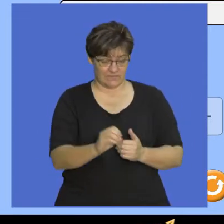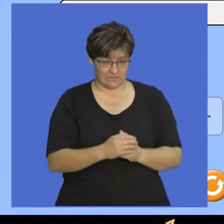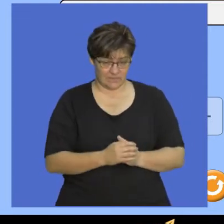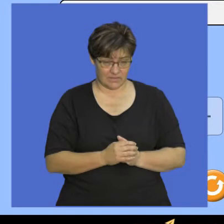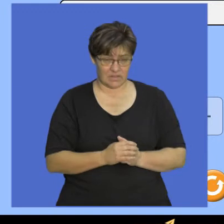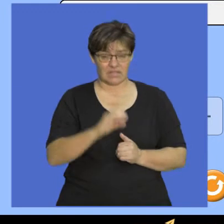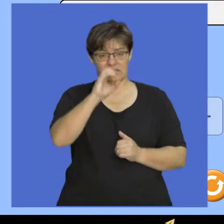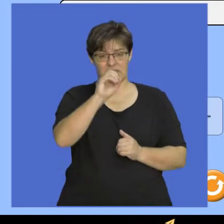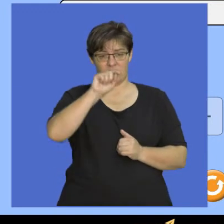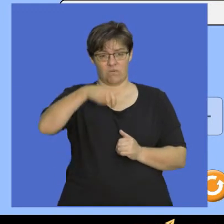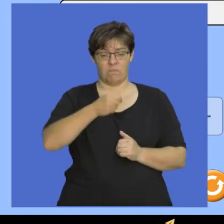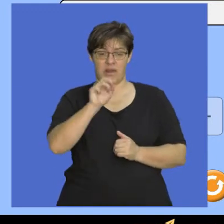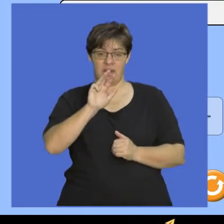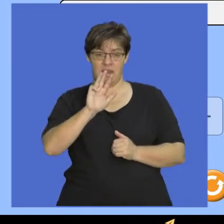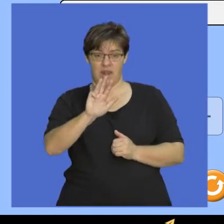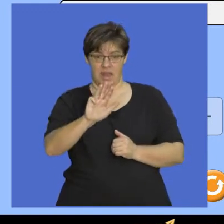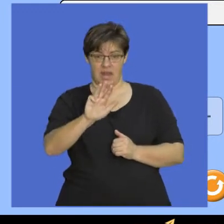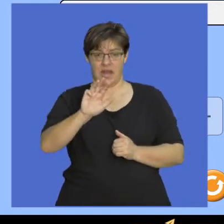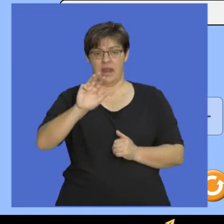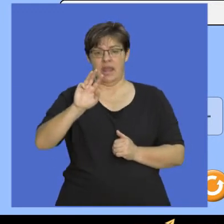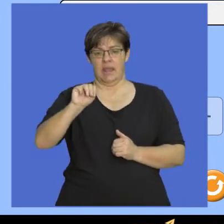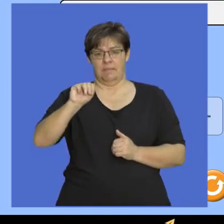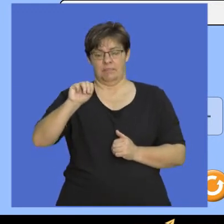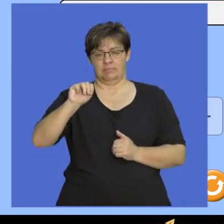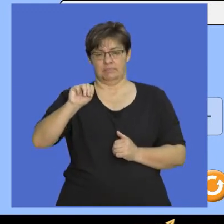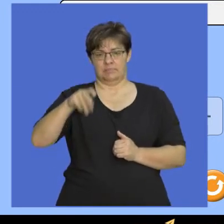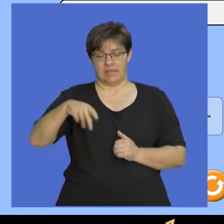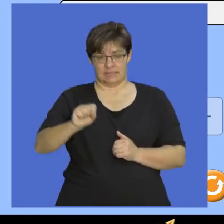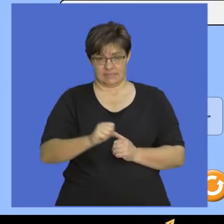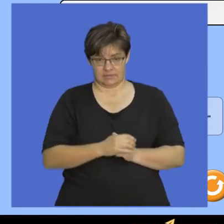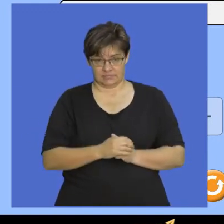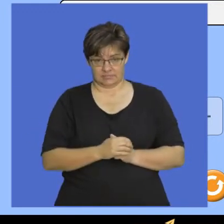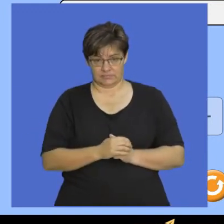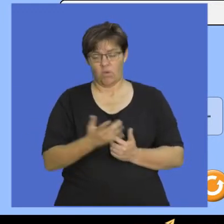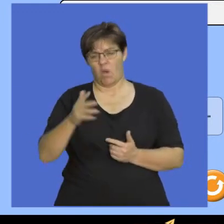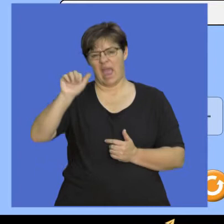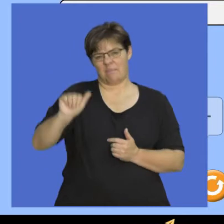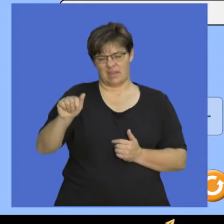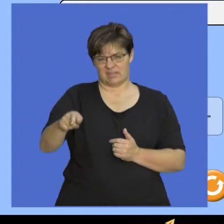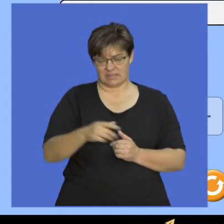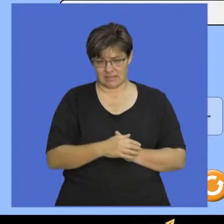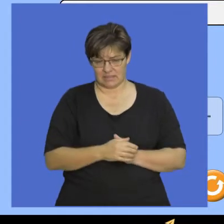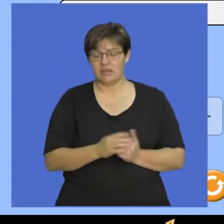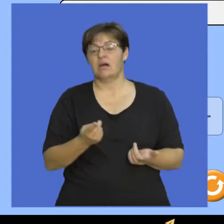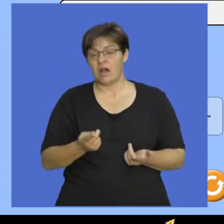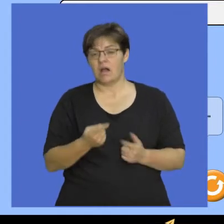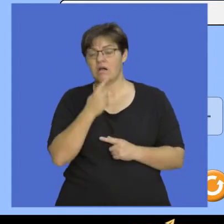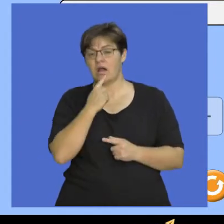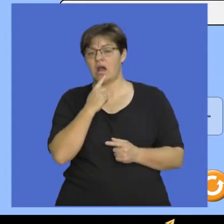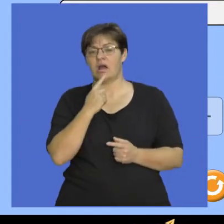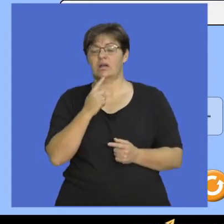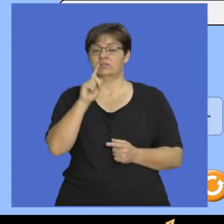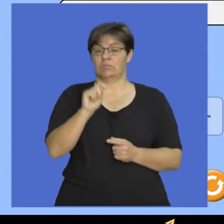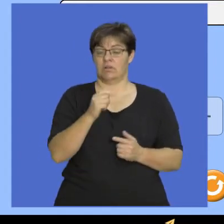circuit of 0.9 amperes, okay? So if we are to determine the magnitude of